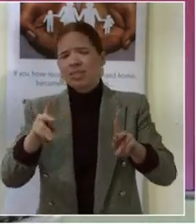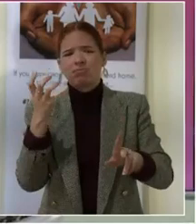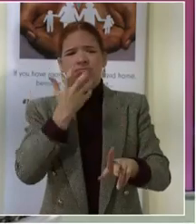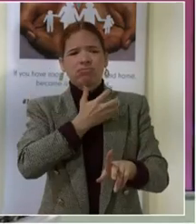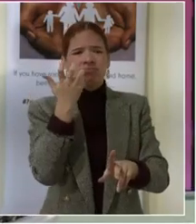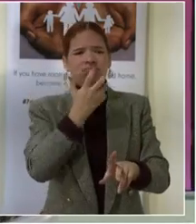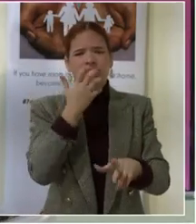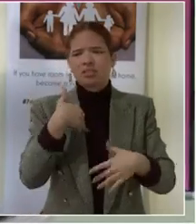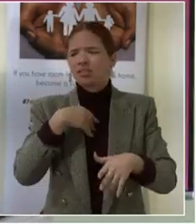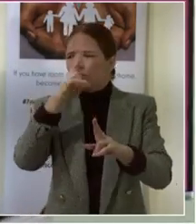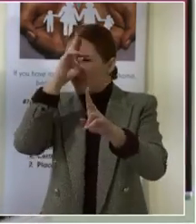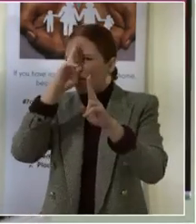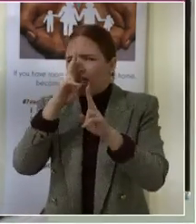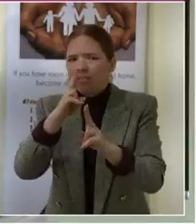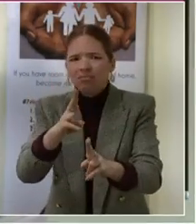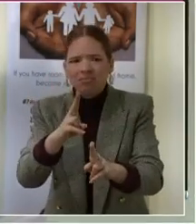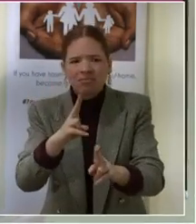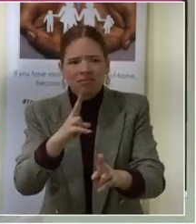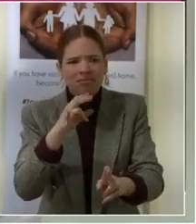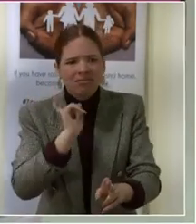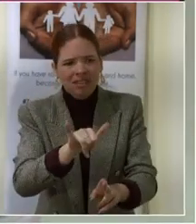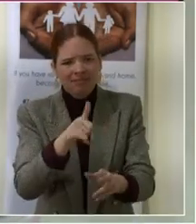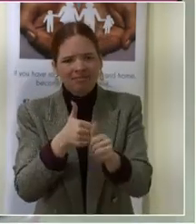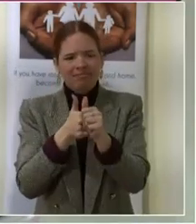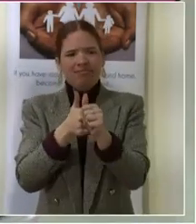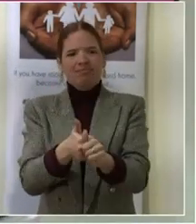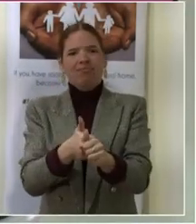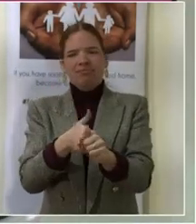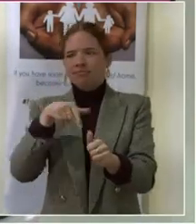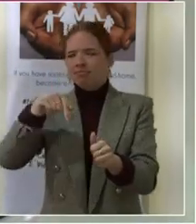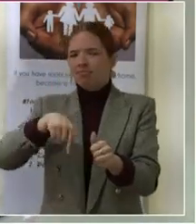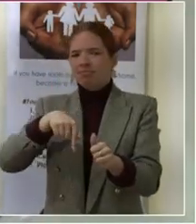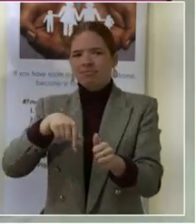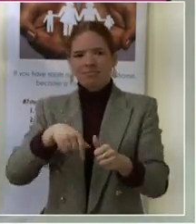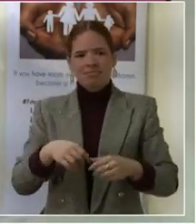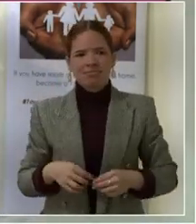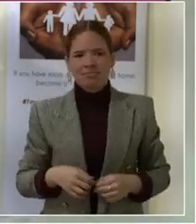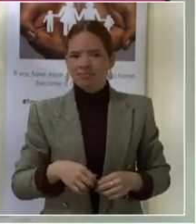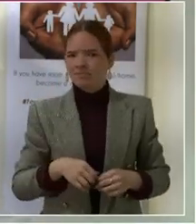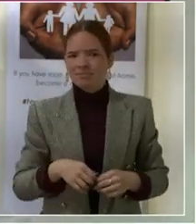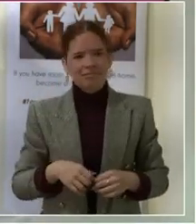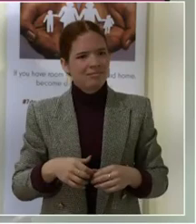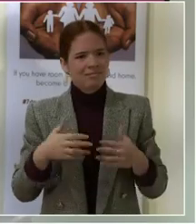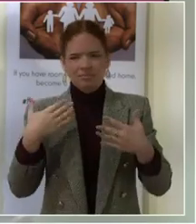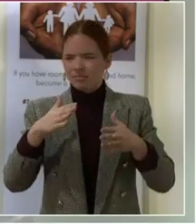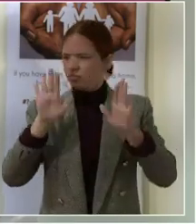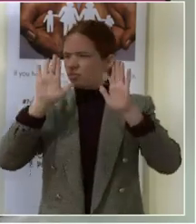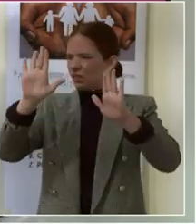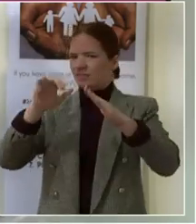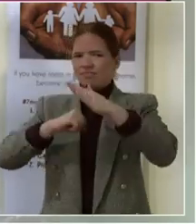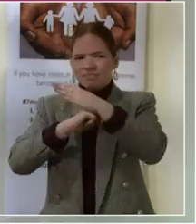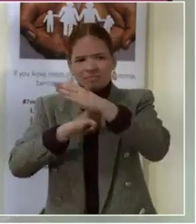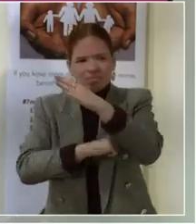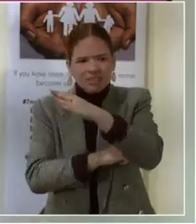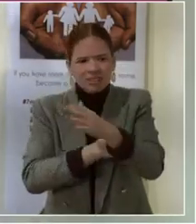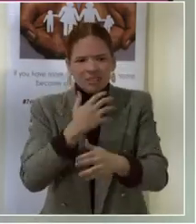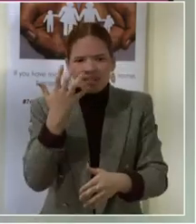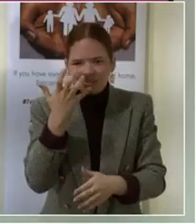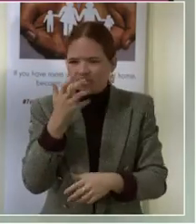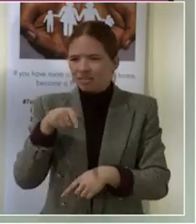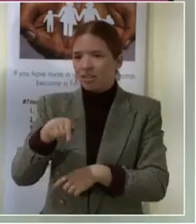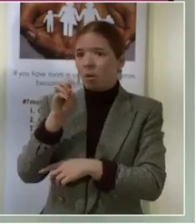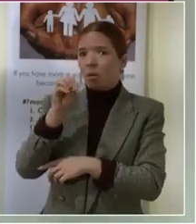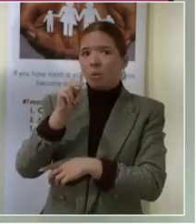to follow behind an amazing foundation that's been set at the Office of Neighborhood Safety and Engagement,